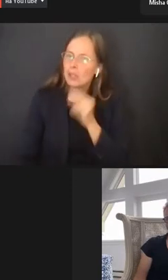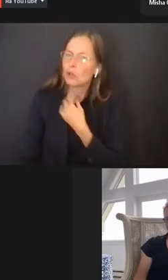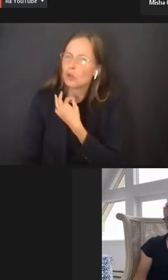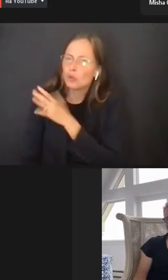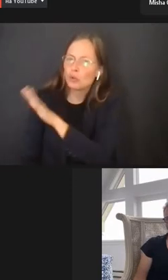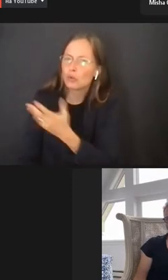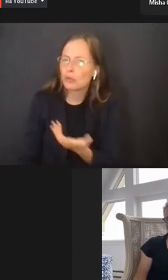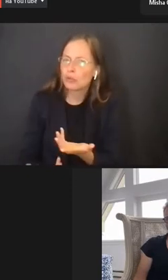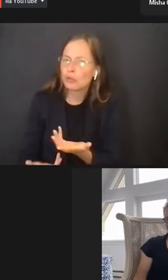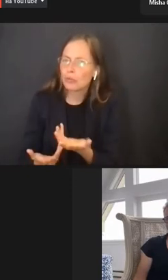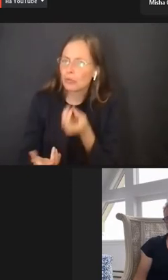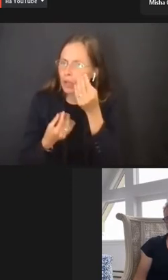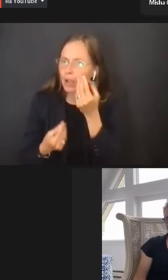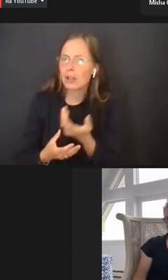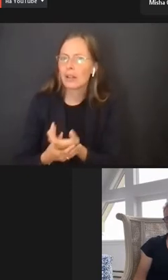think that there,